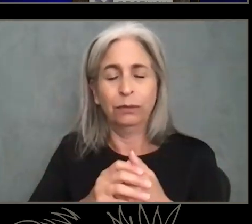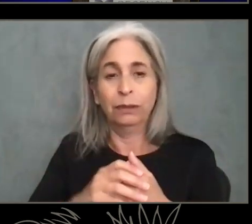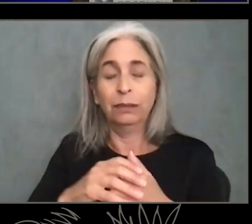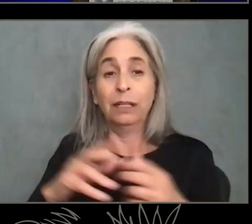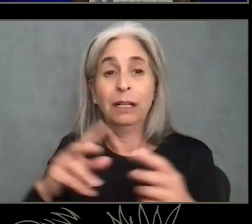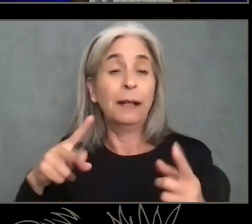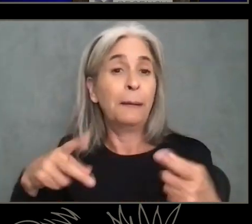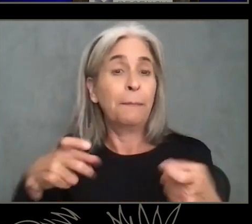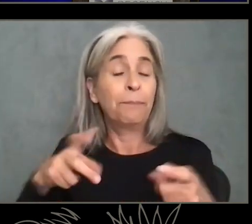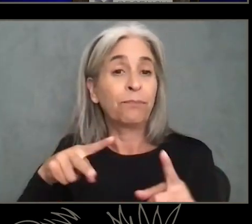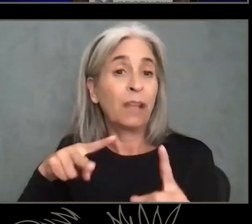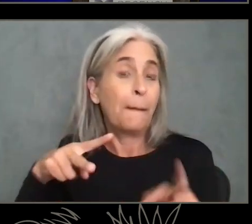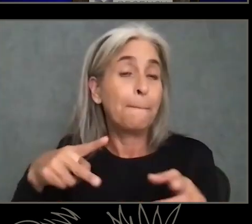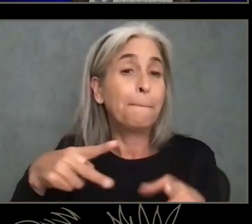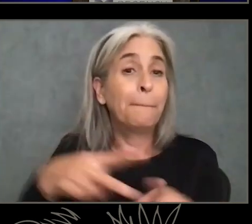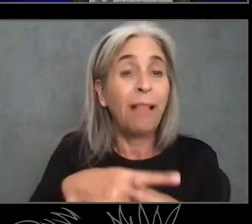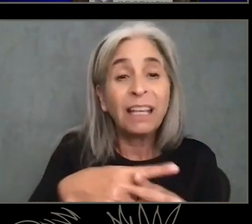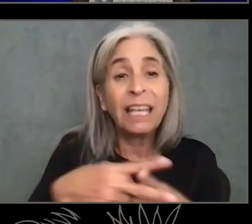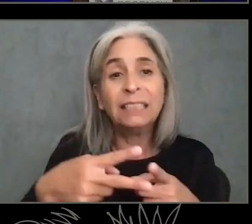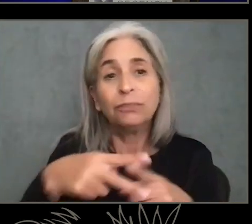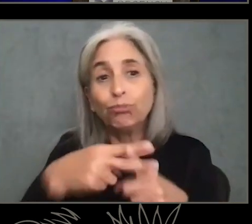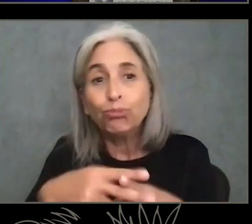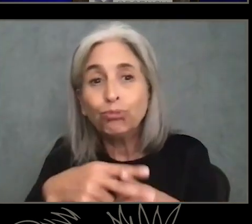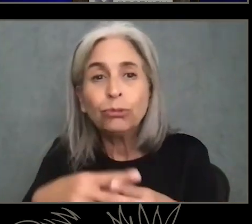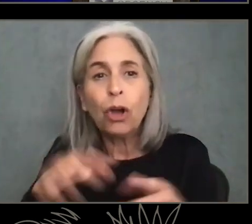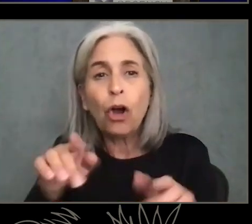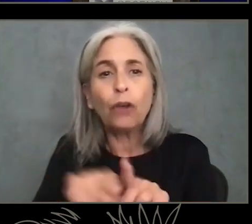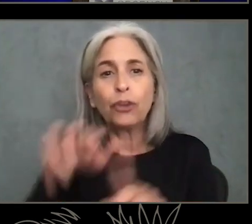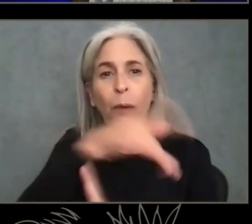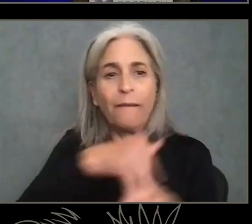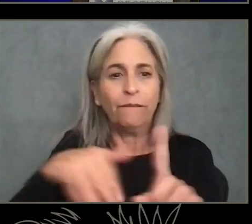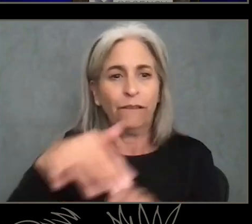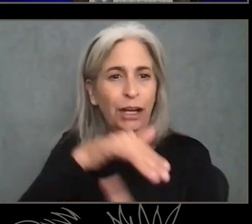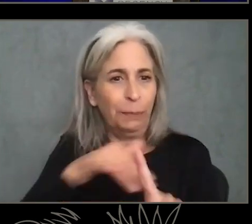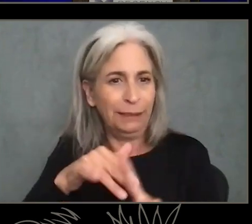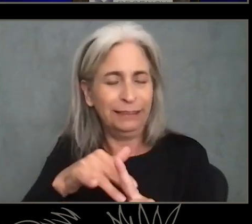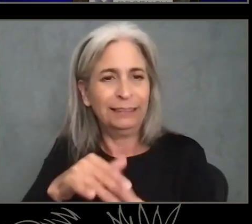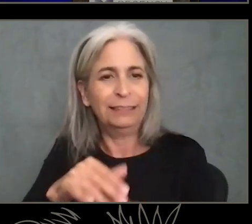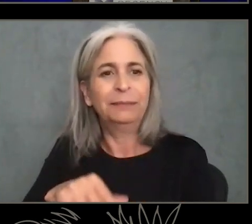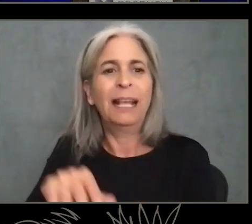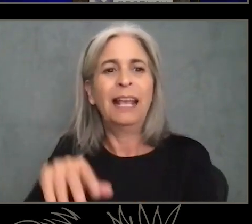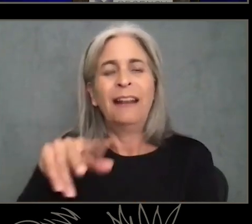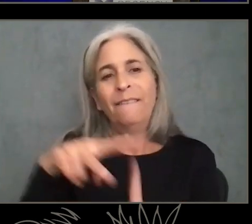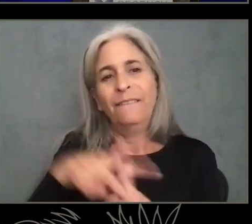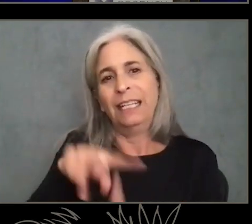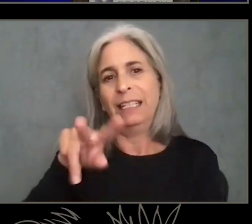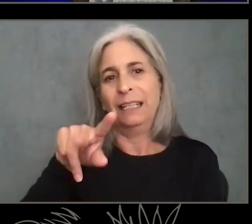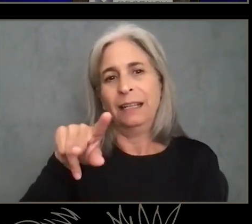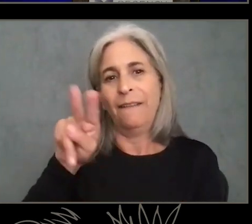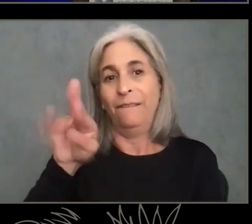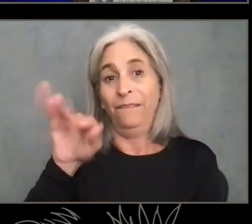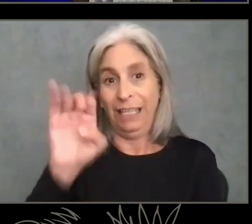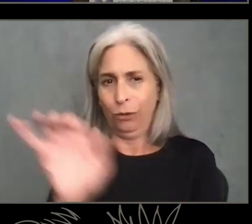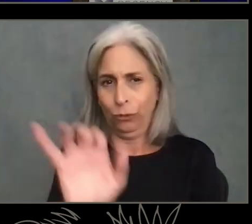plugins, and also talk about environments, which is something new to Vite.